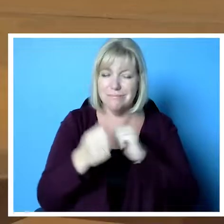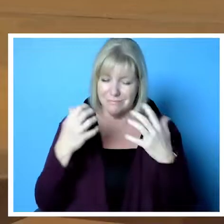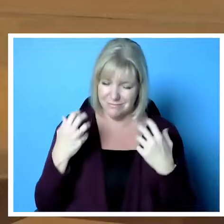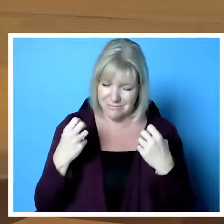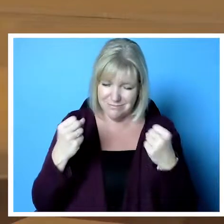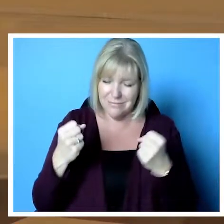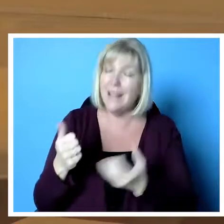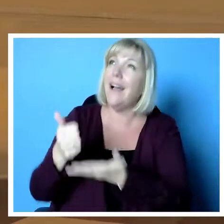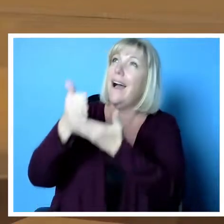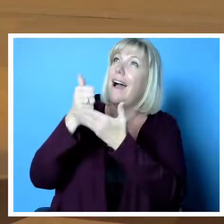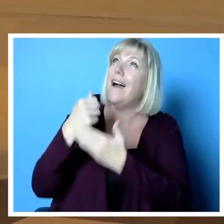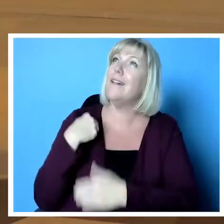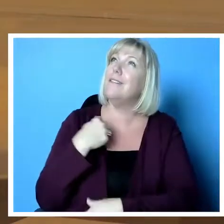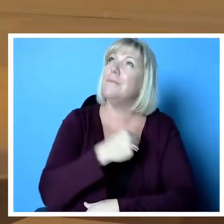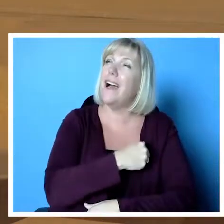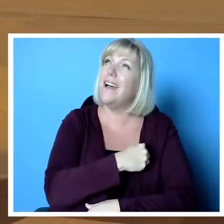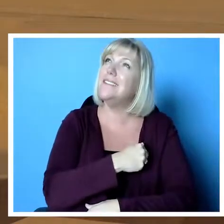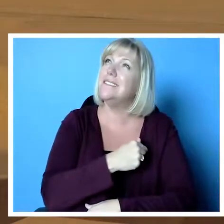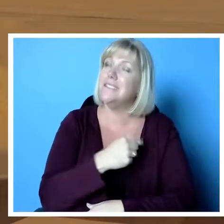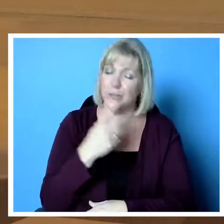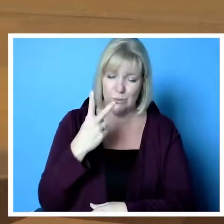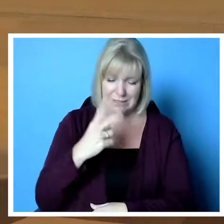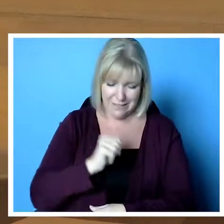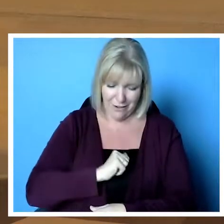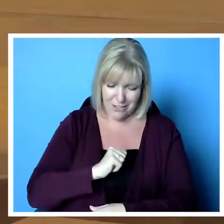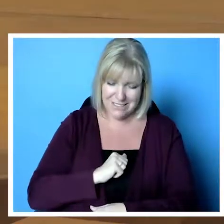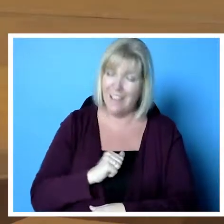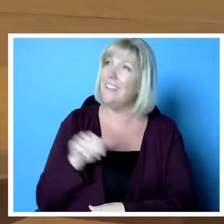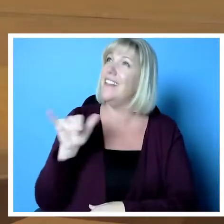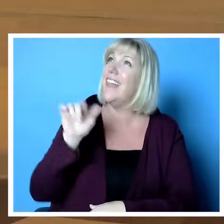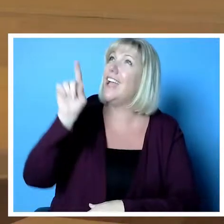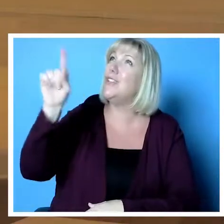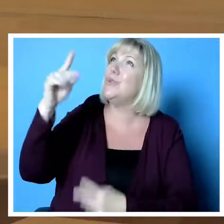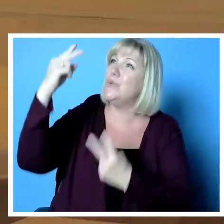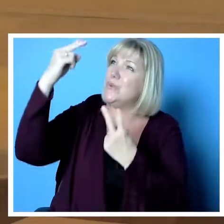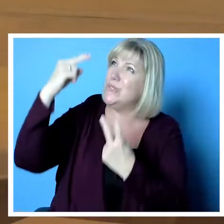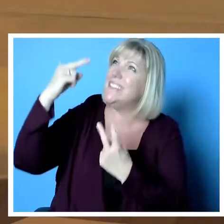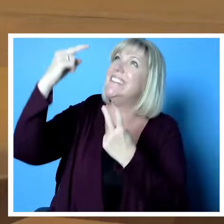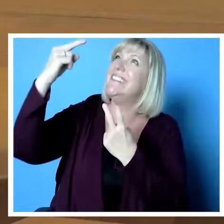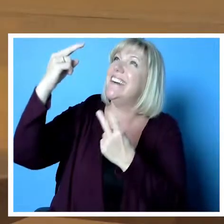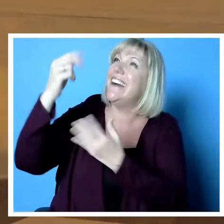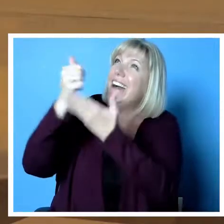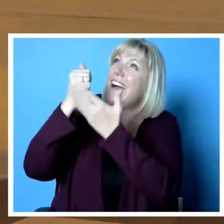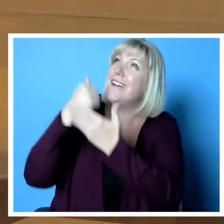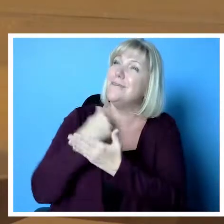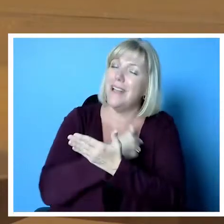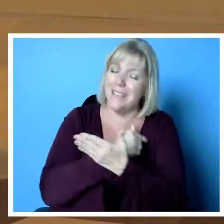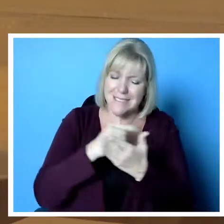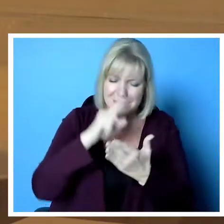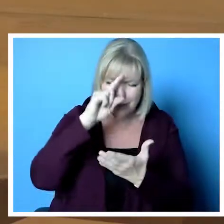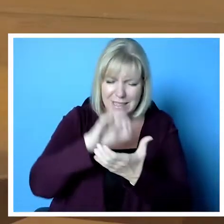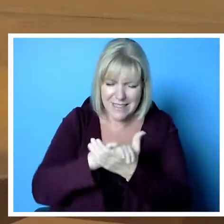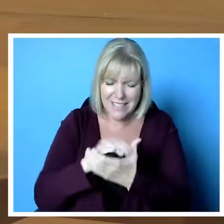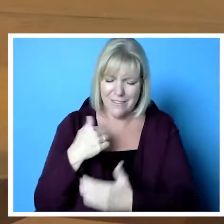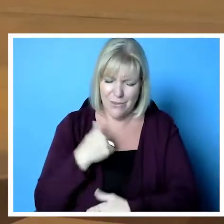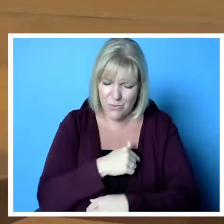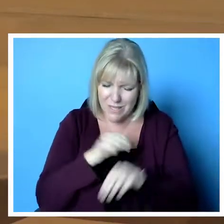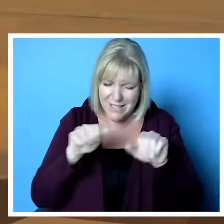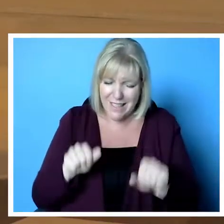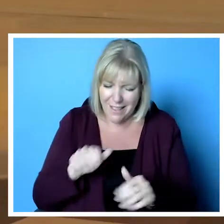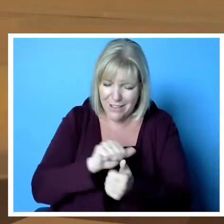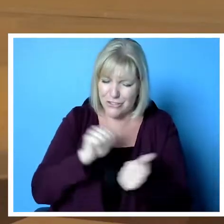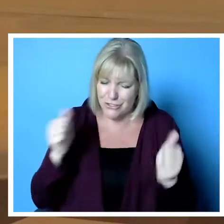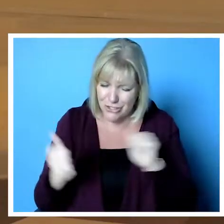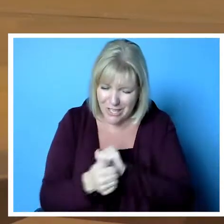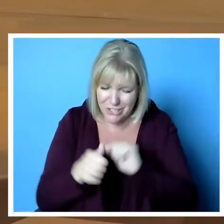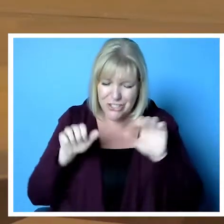us to see ourselves as you see us. Help us to believe in our ability to change and heal as